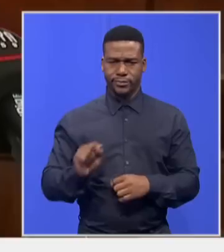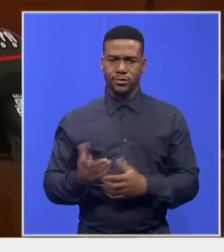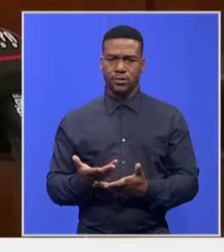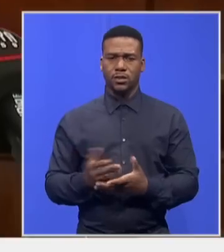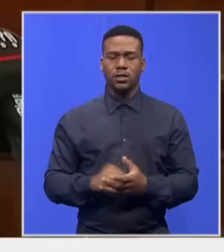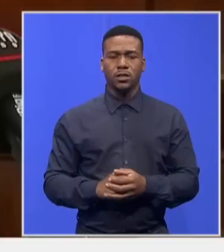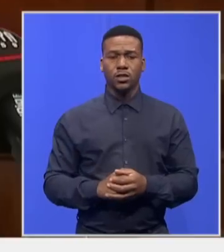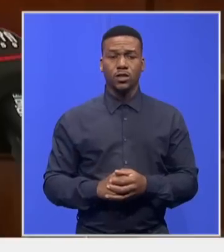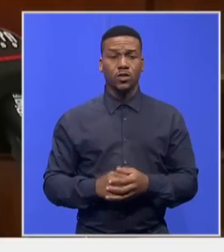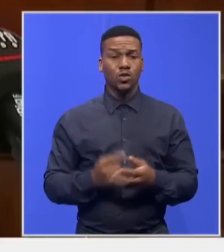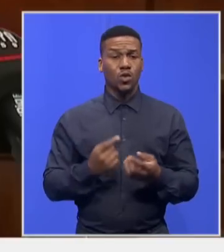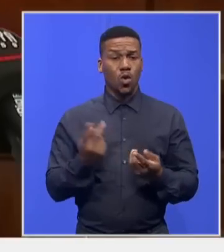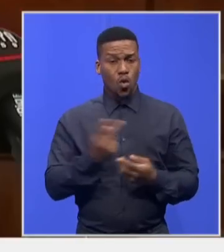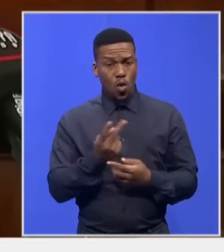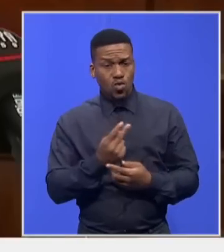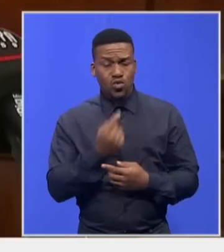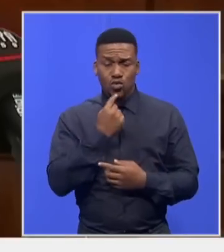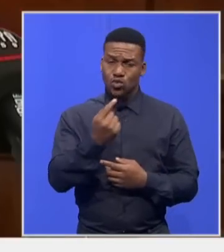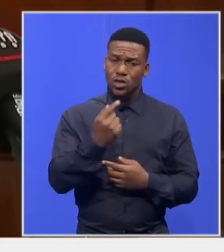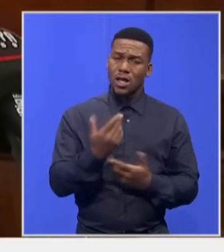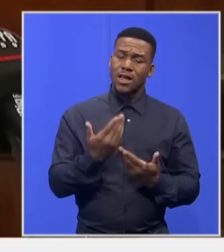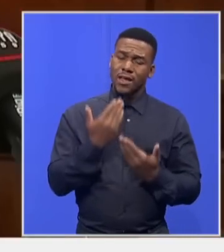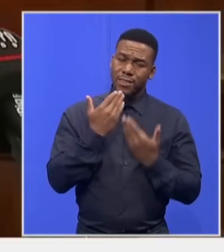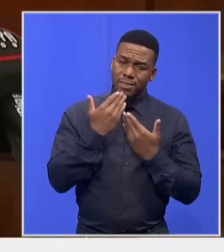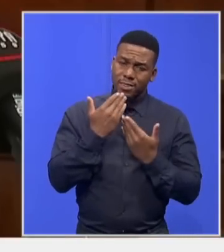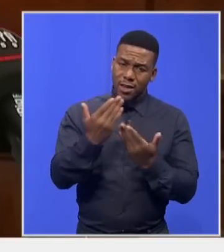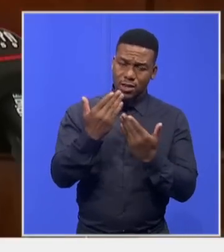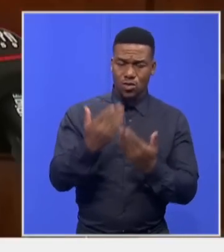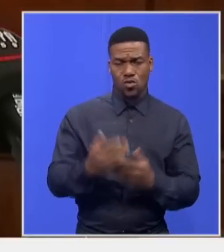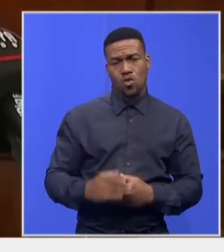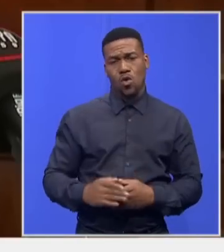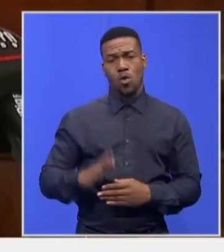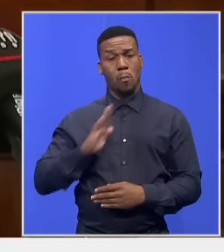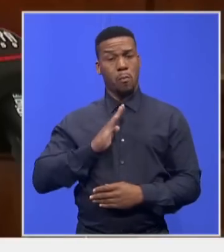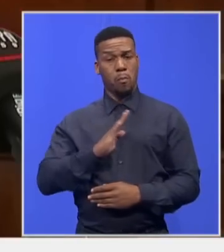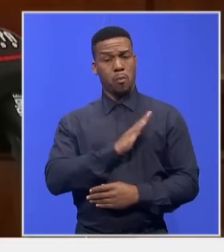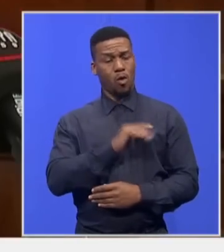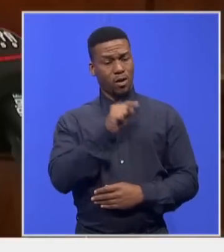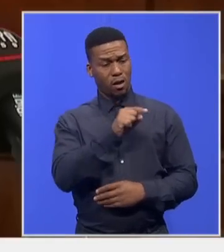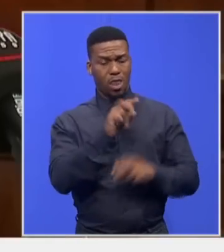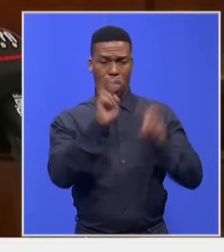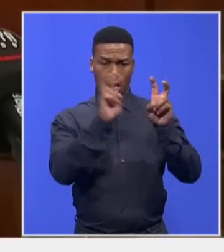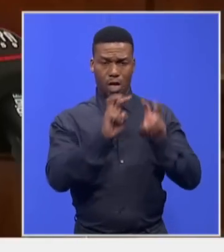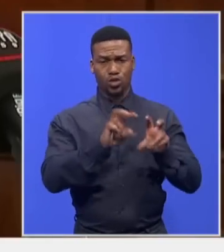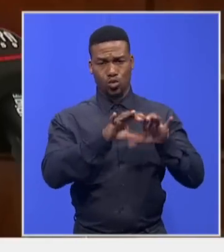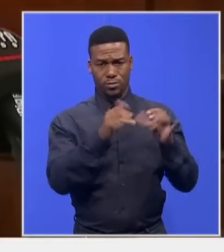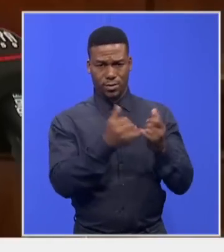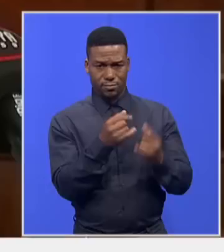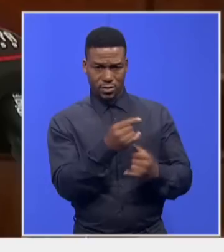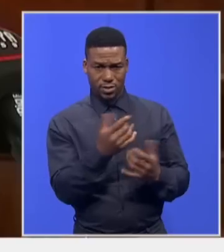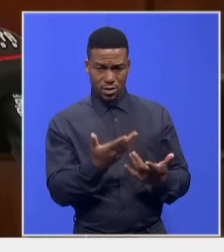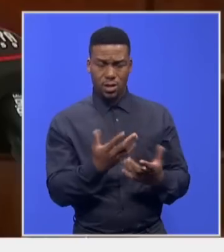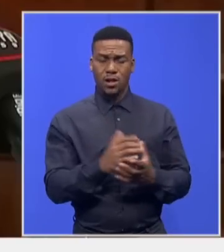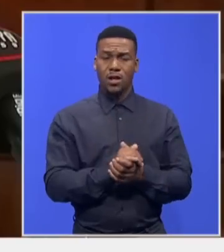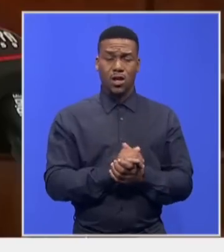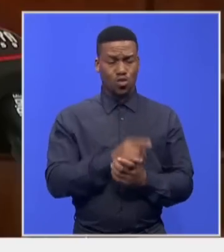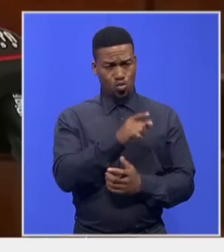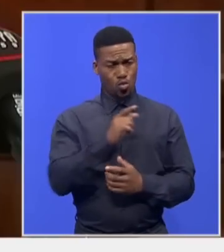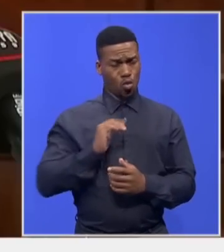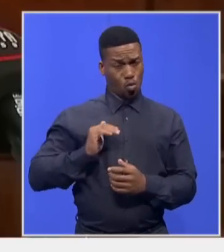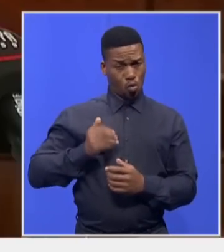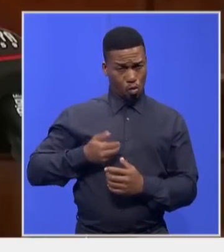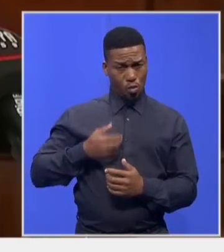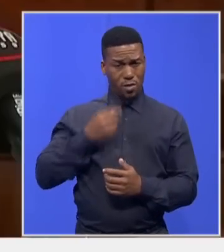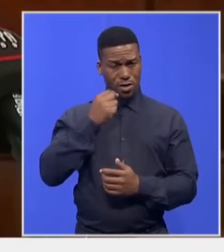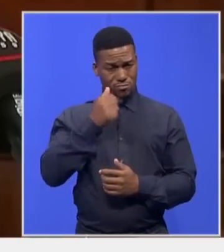thank the board of Eskom. This is men and women with the impeccable track record as entrepreneurs,